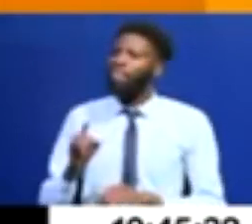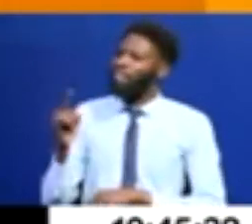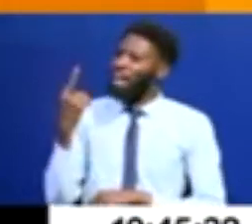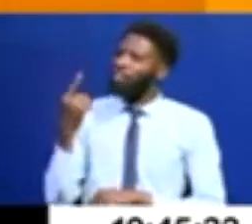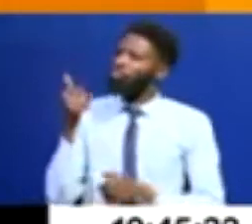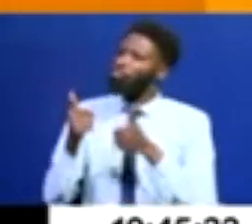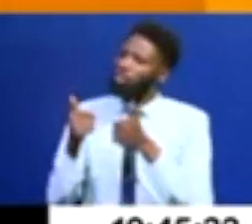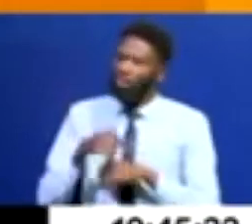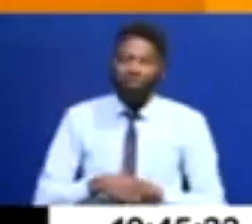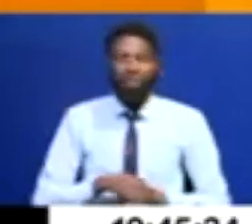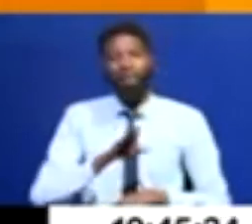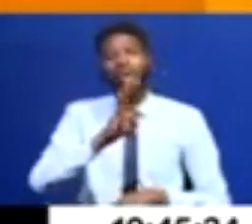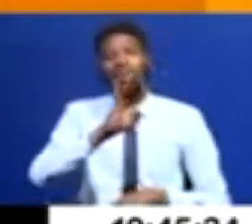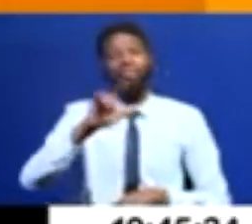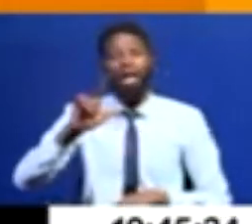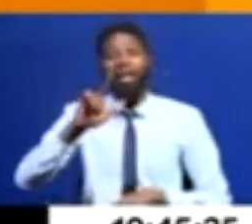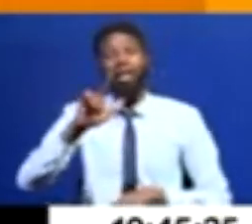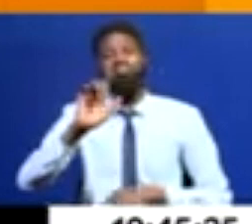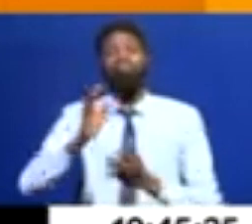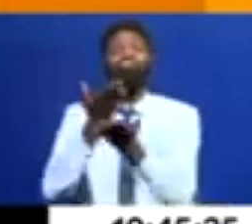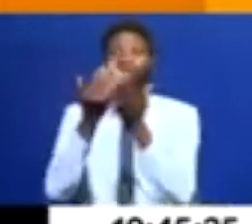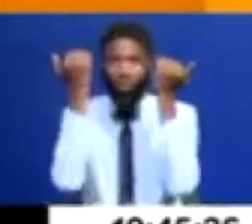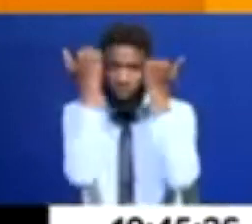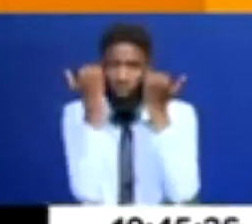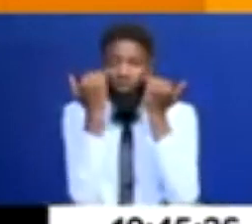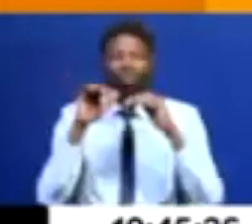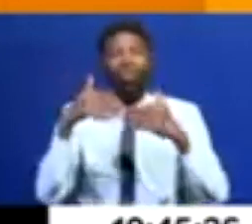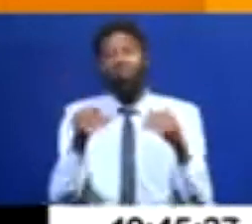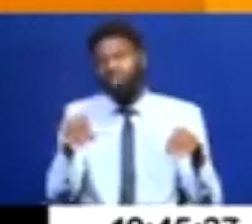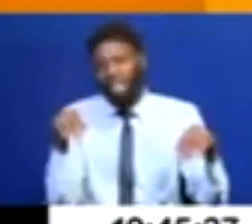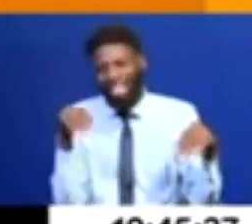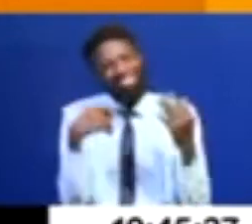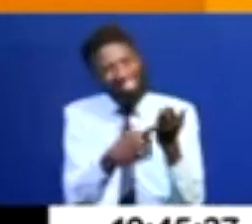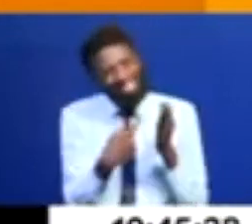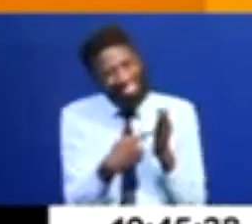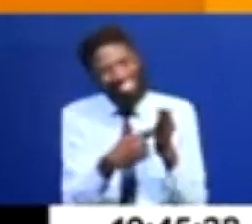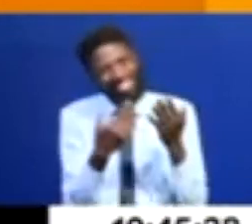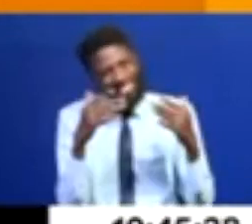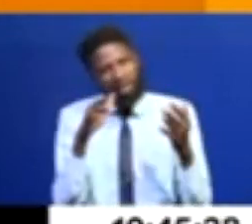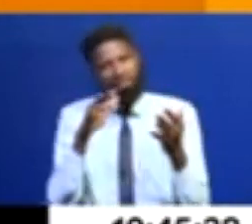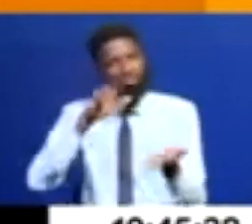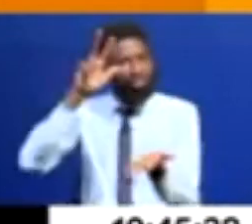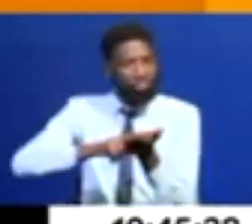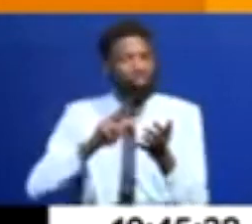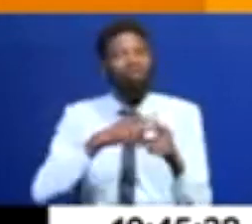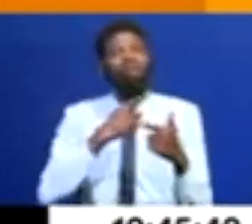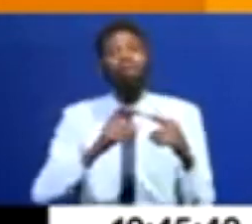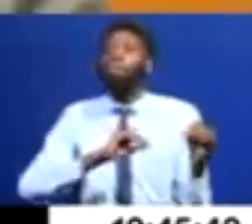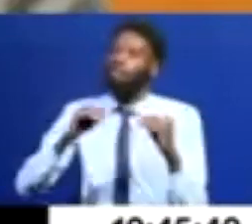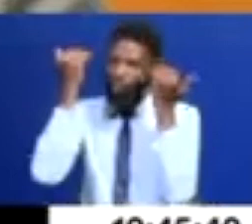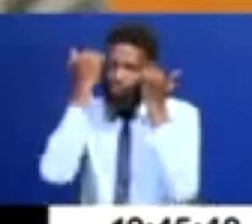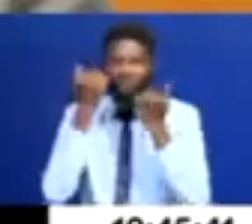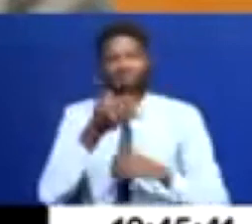to take this bill to court or to wait for it to be debated, to be passed, and then you move to court? What should come first?